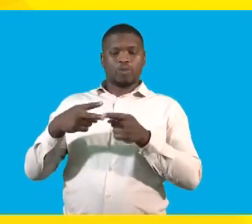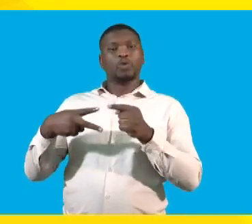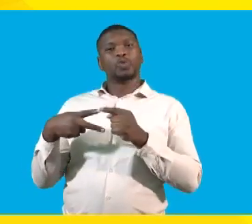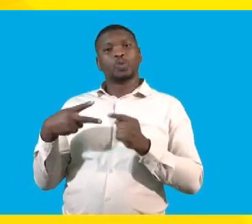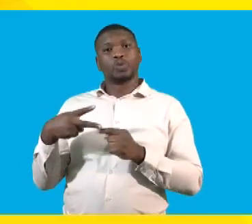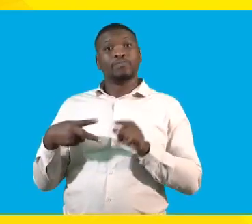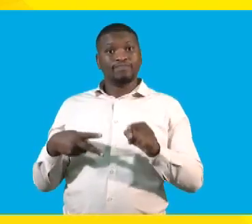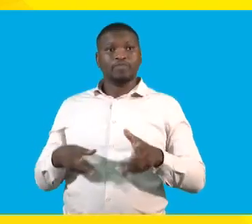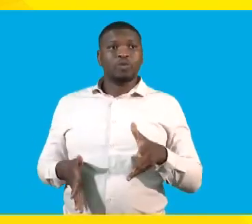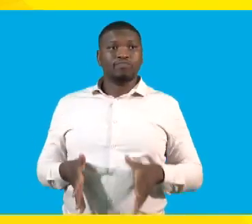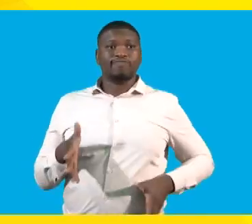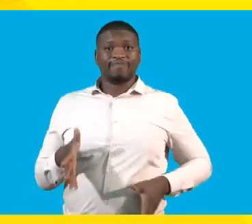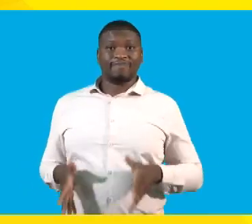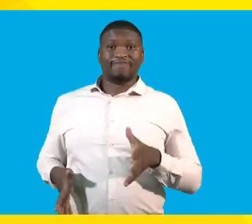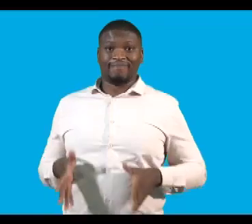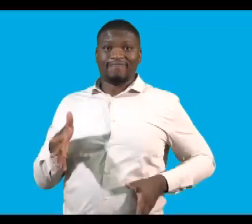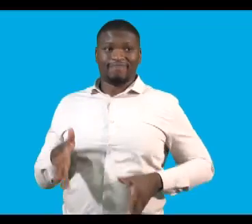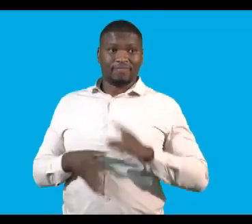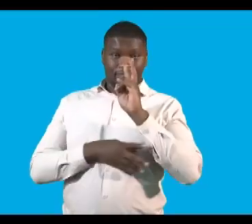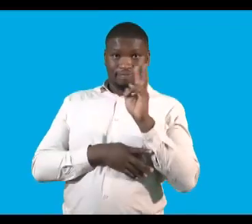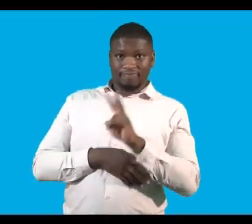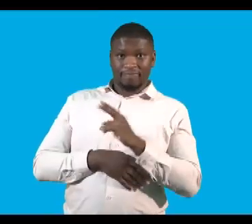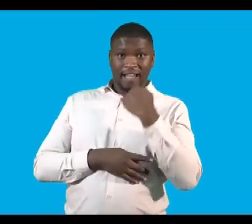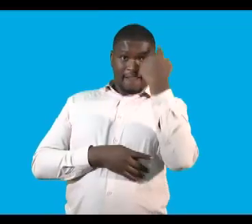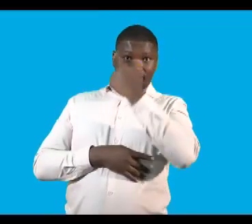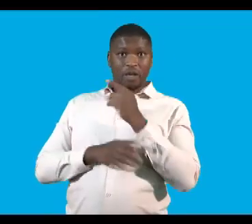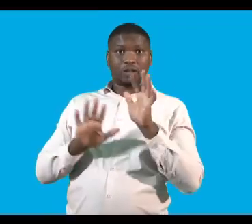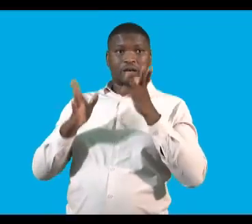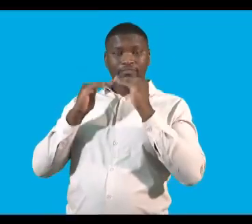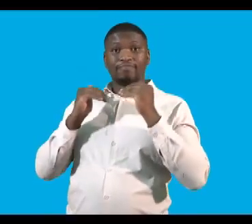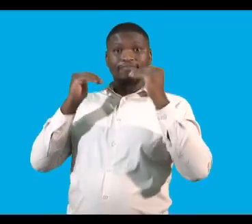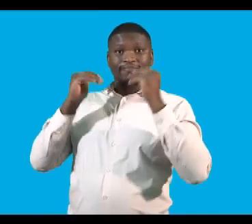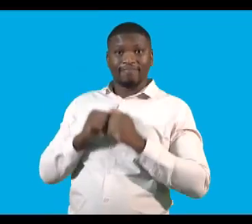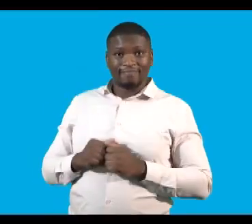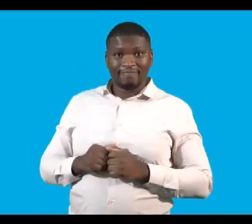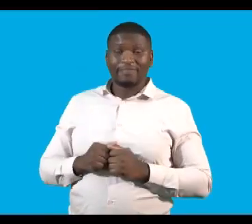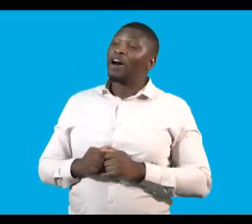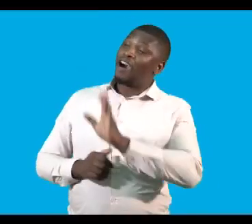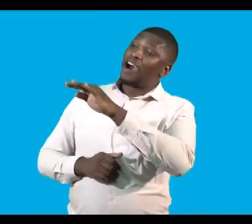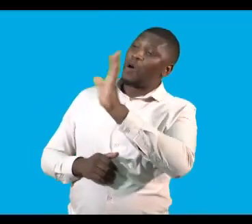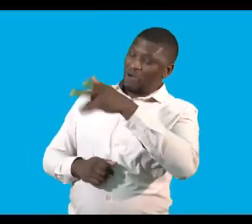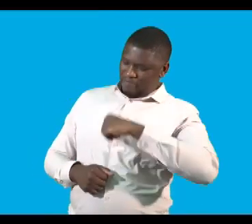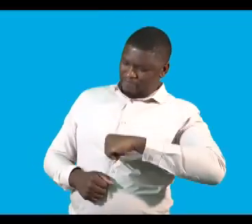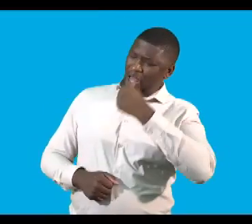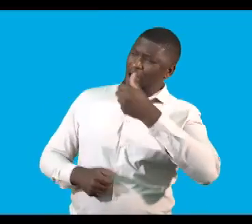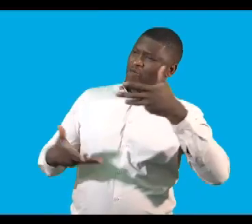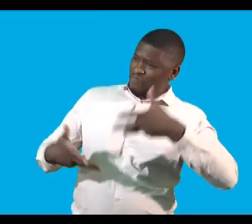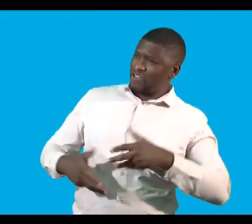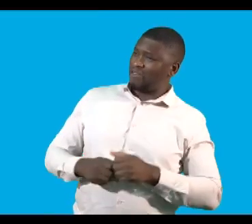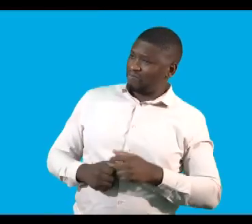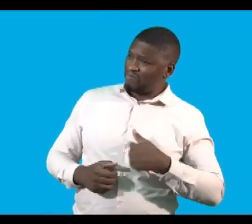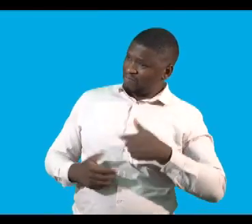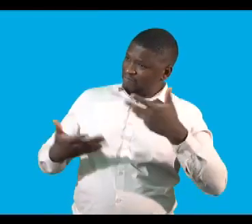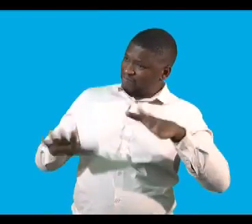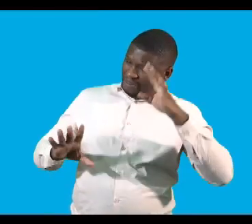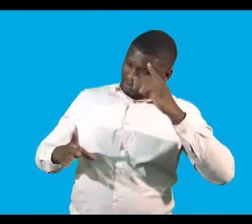marks. Of course, he's walking, we can see that in the movement, he's smiling, and then he also says, "You're going to be proud of me,